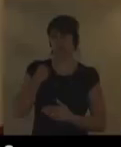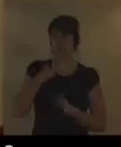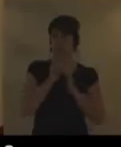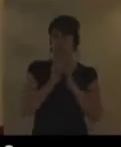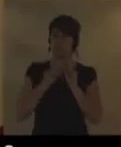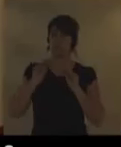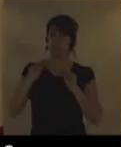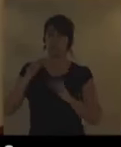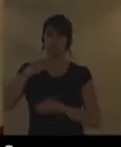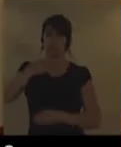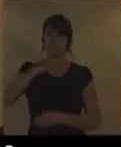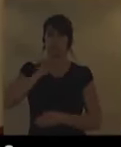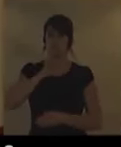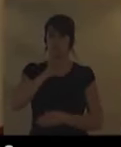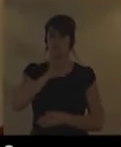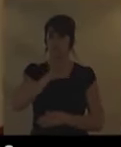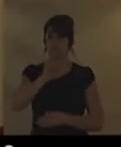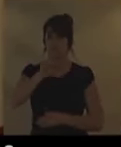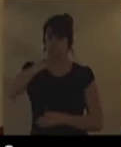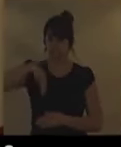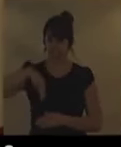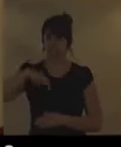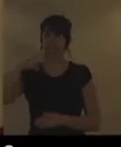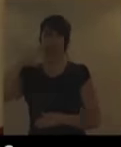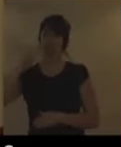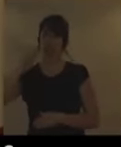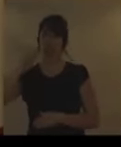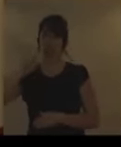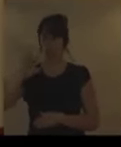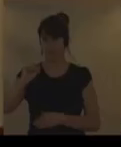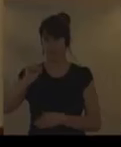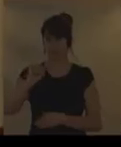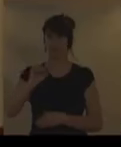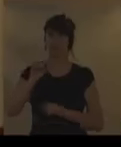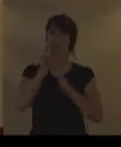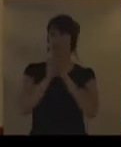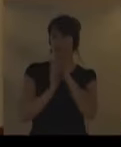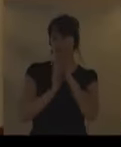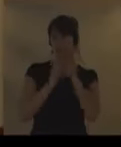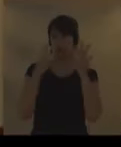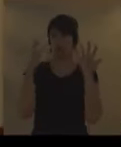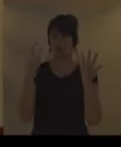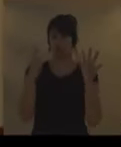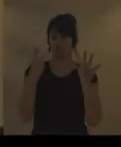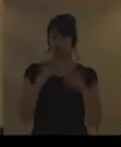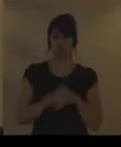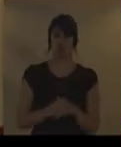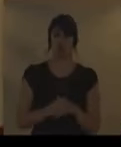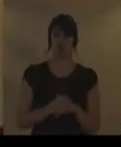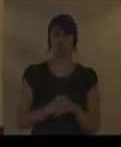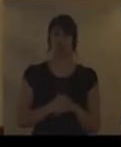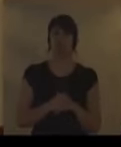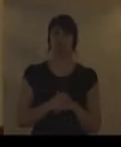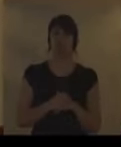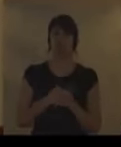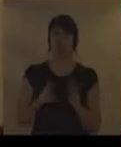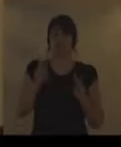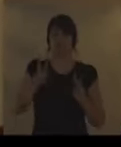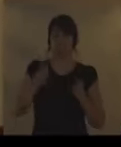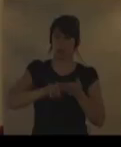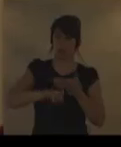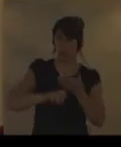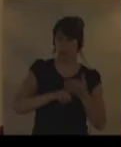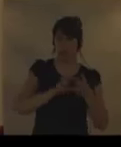There are 8 criteria concerning human-computer interface. We retain the second